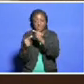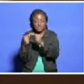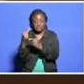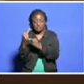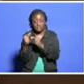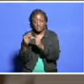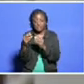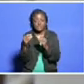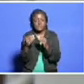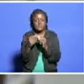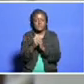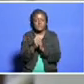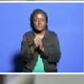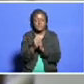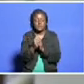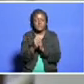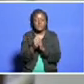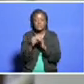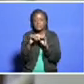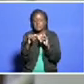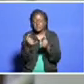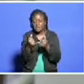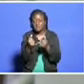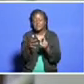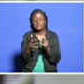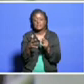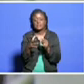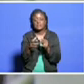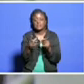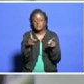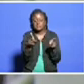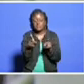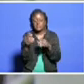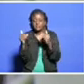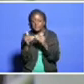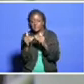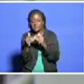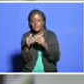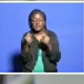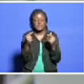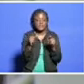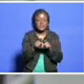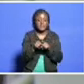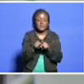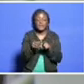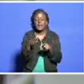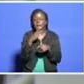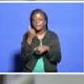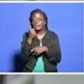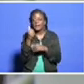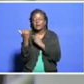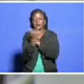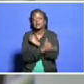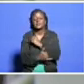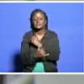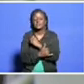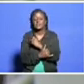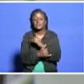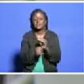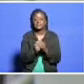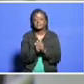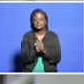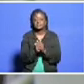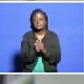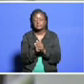just, equal, and better country. At another time, when